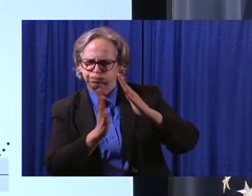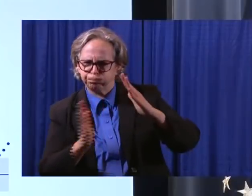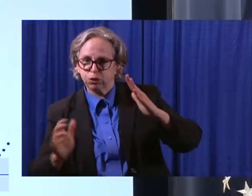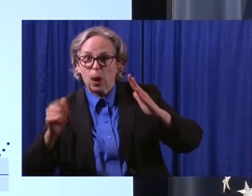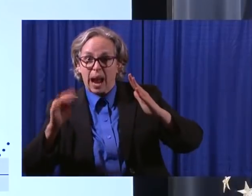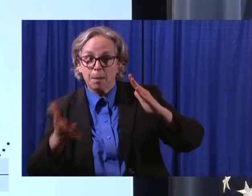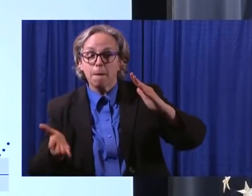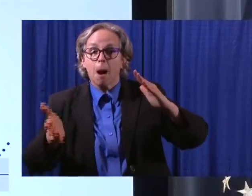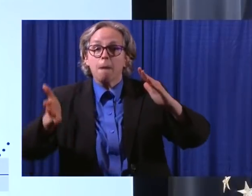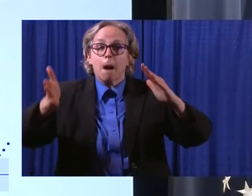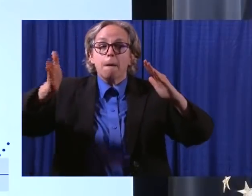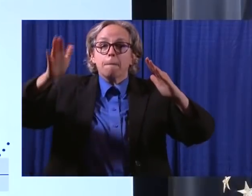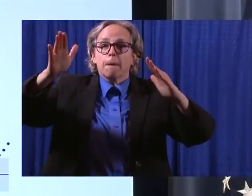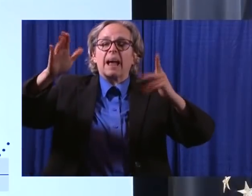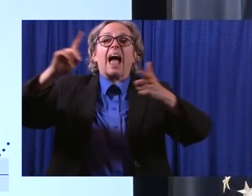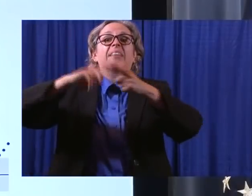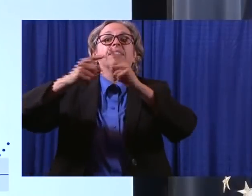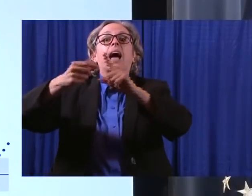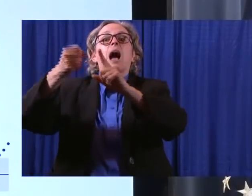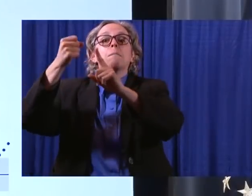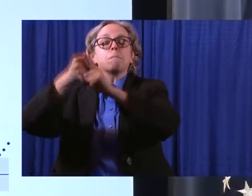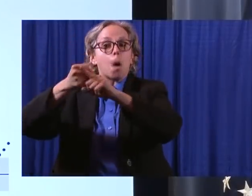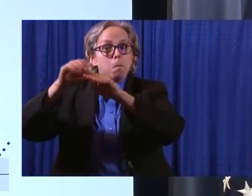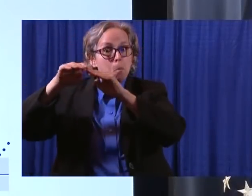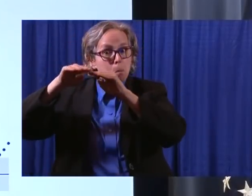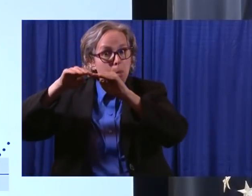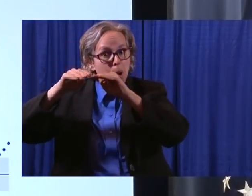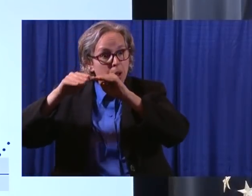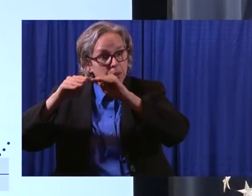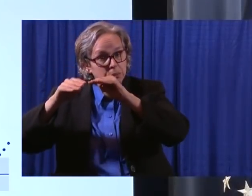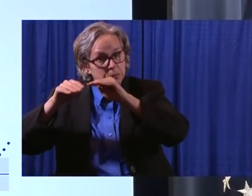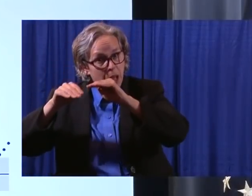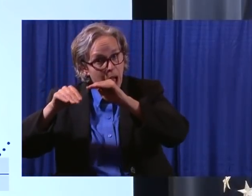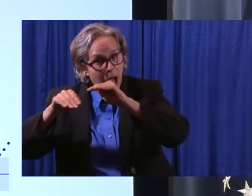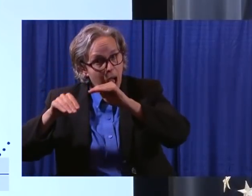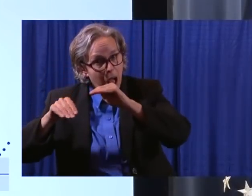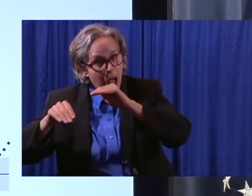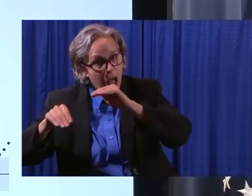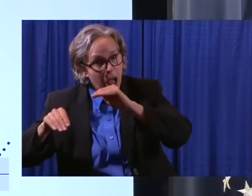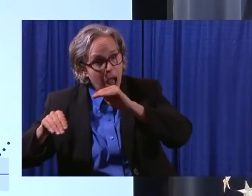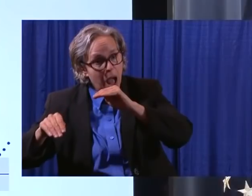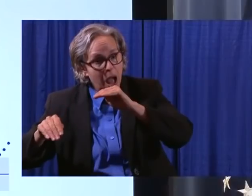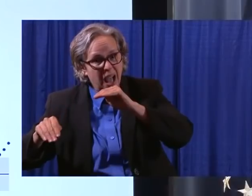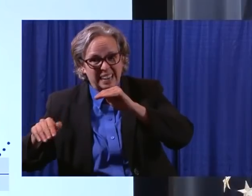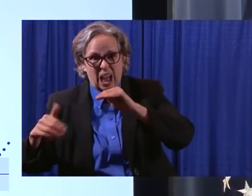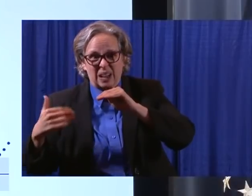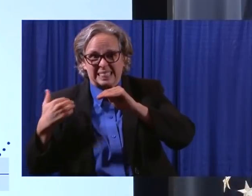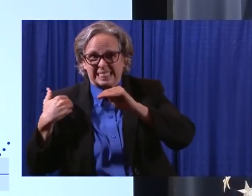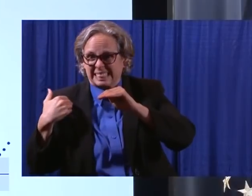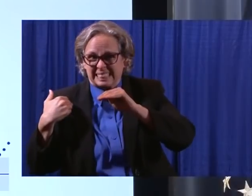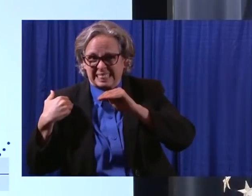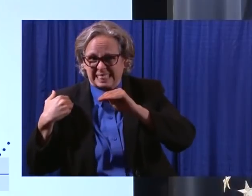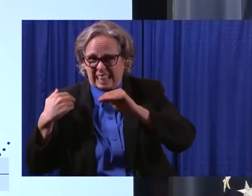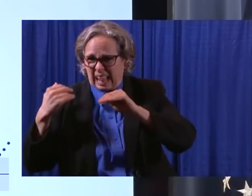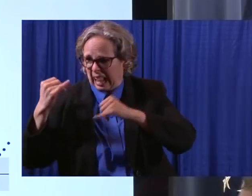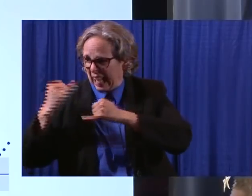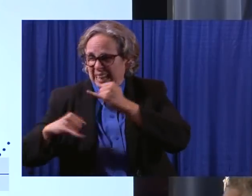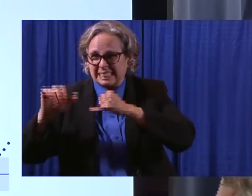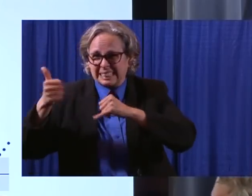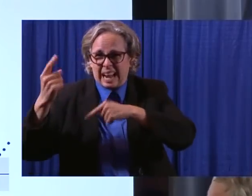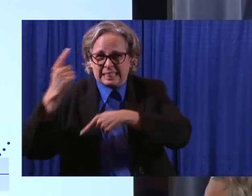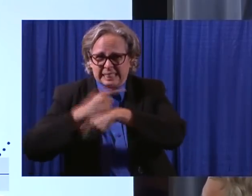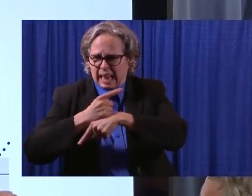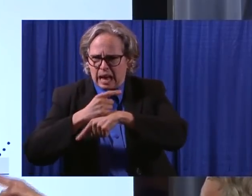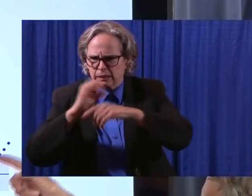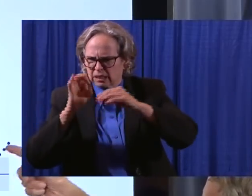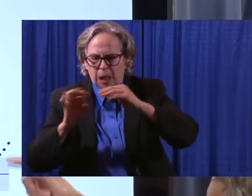steady decline, as you see by the blue dots coming stepwise down. Then you can look at the last 10 dots. You can see that the line is straight up